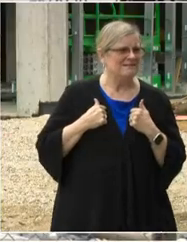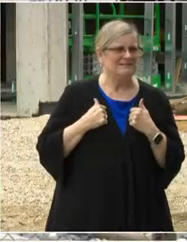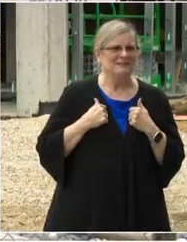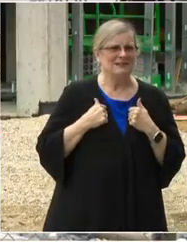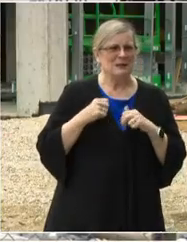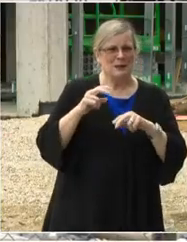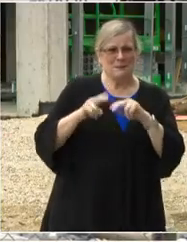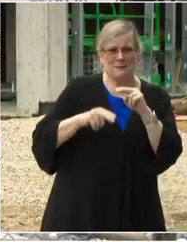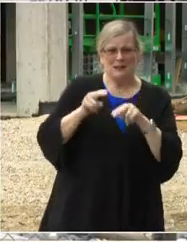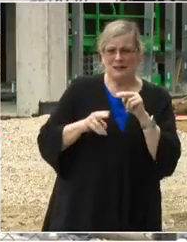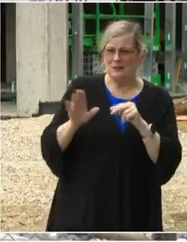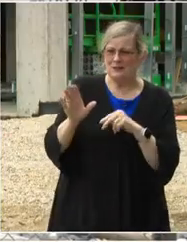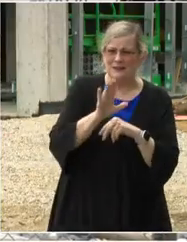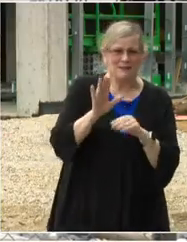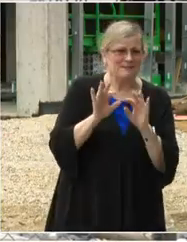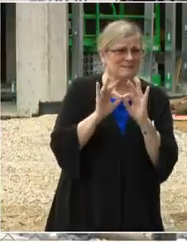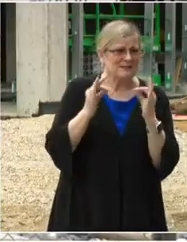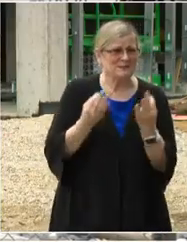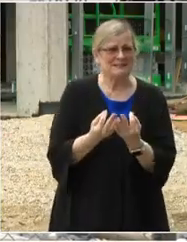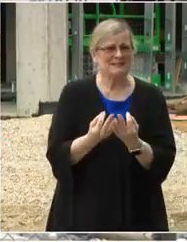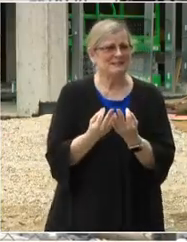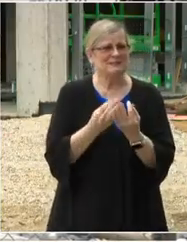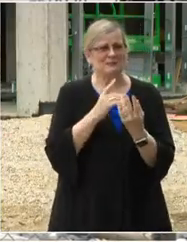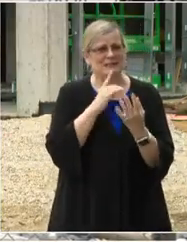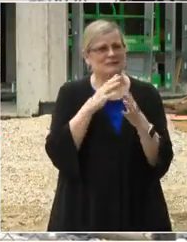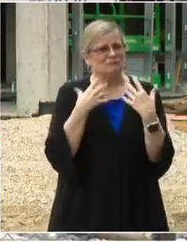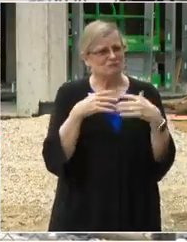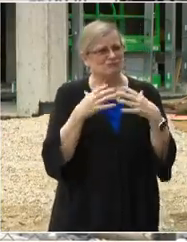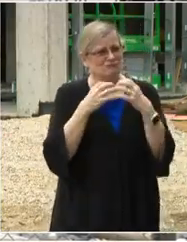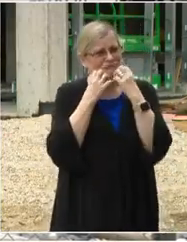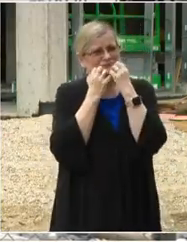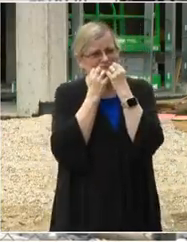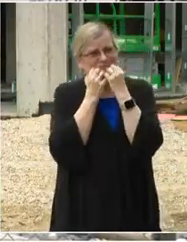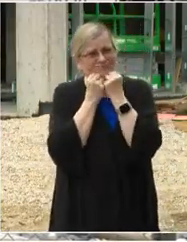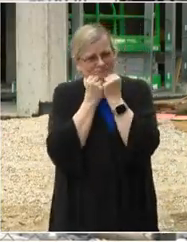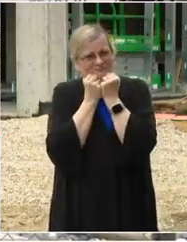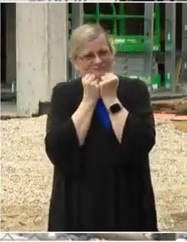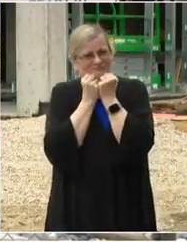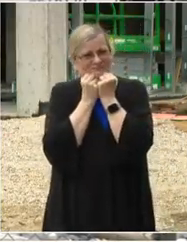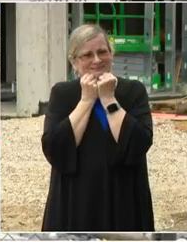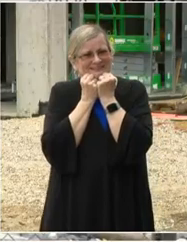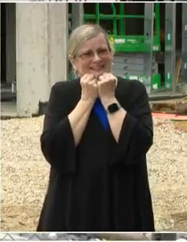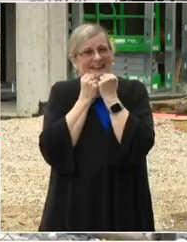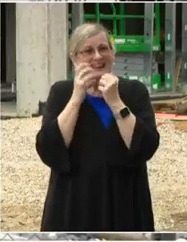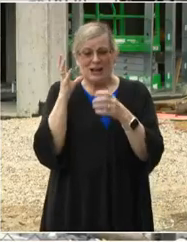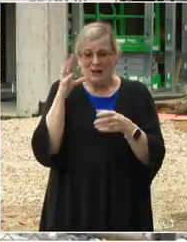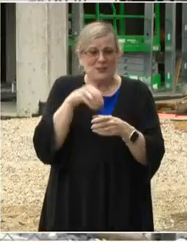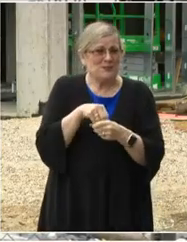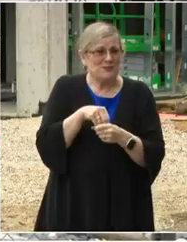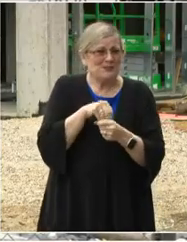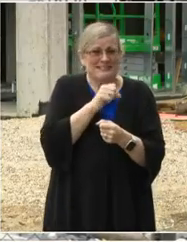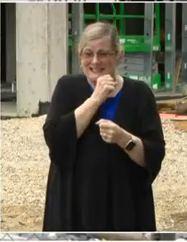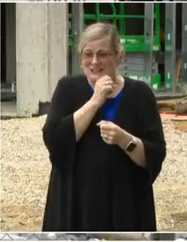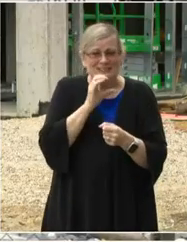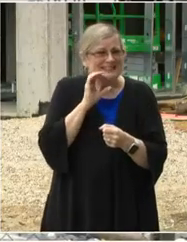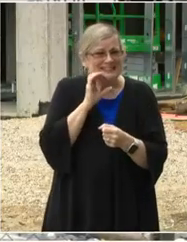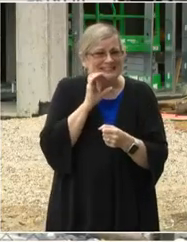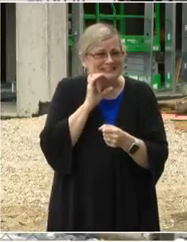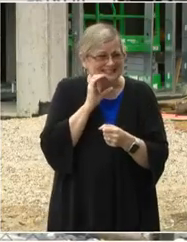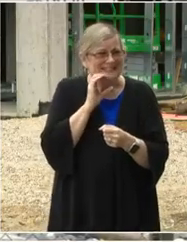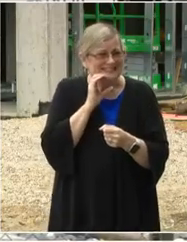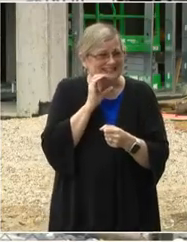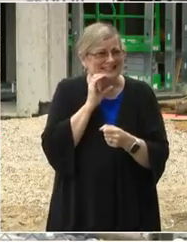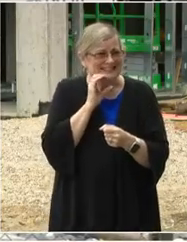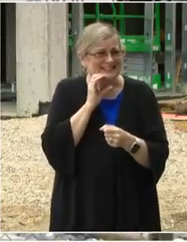families here. And I love that part. The other thing I love about this project is that it involves our seniors, right? Our seniors were a